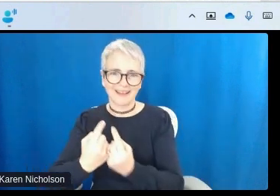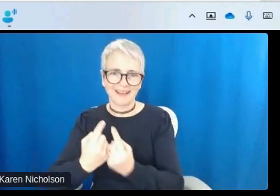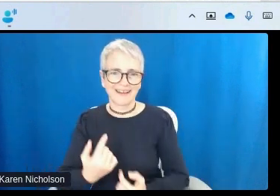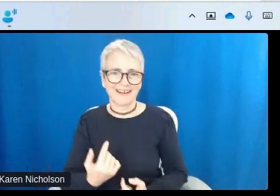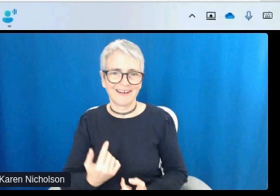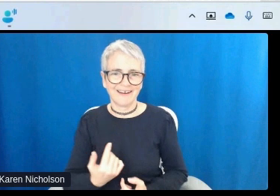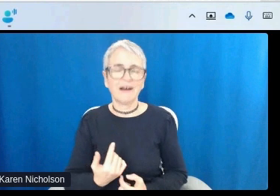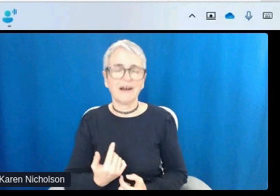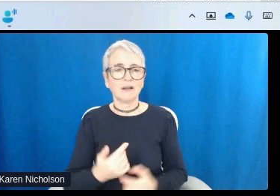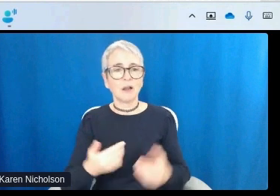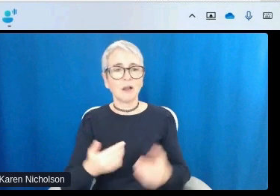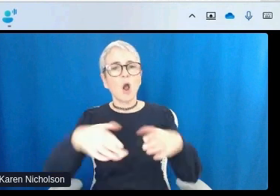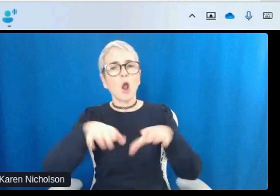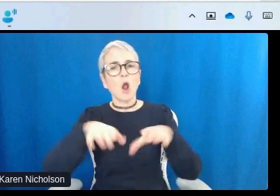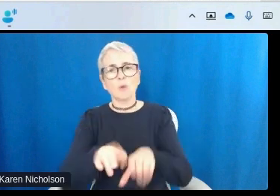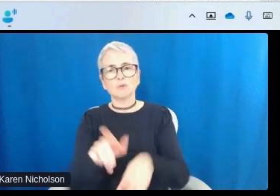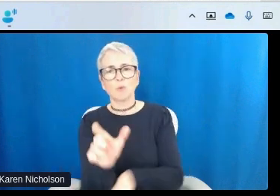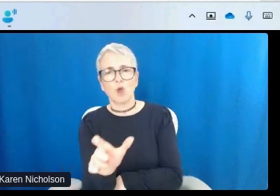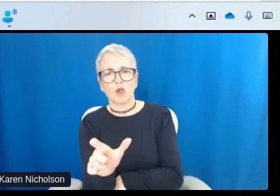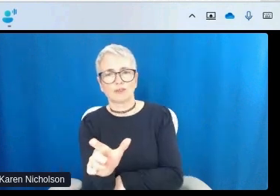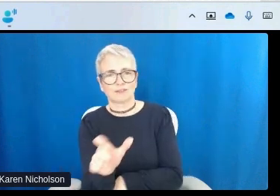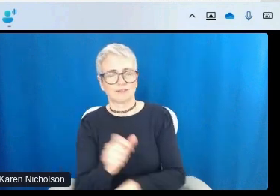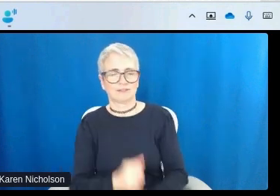Close Word.